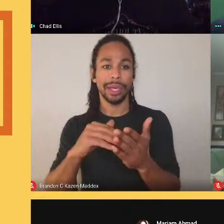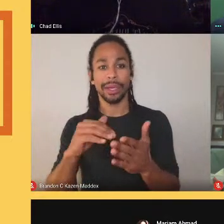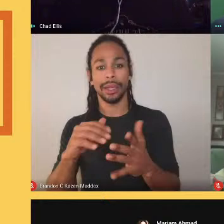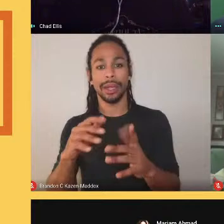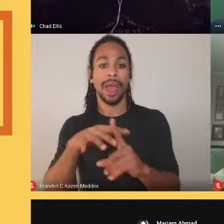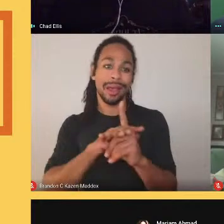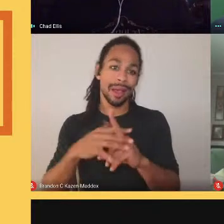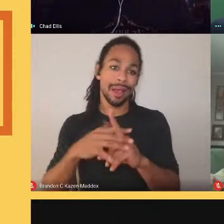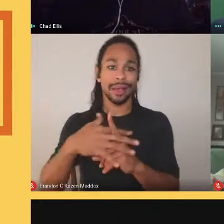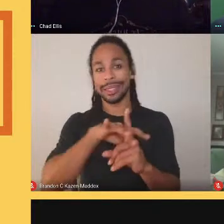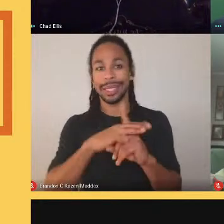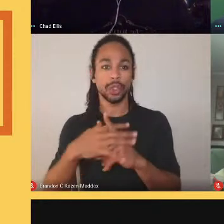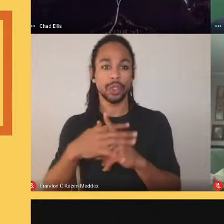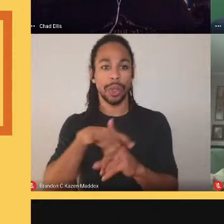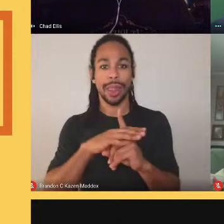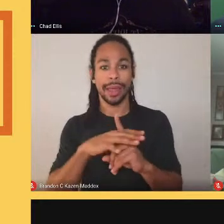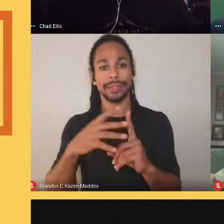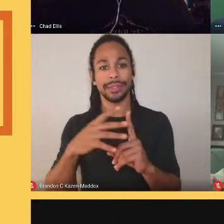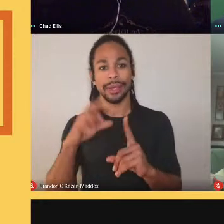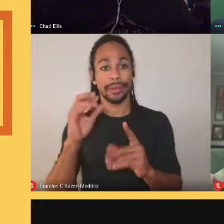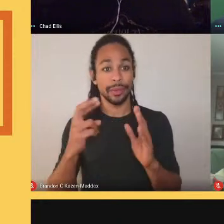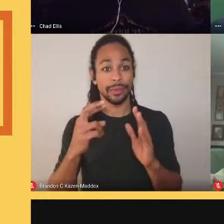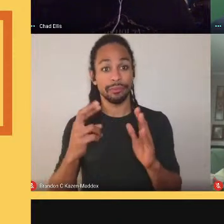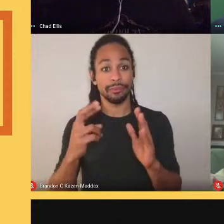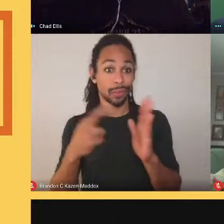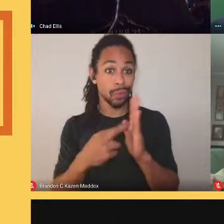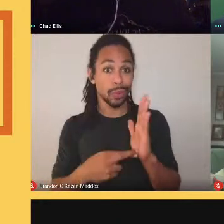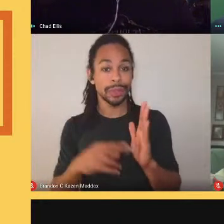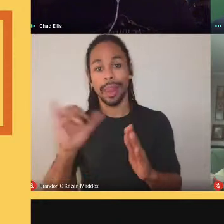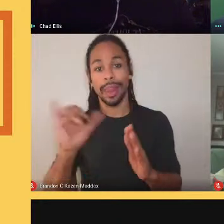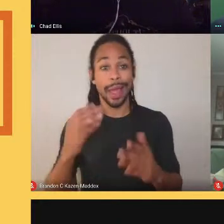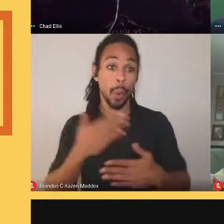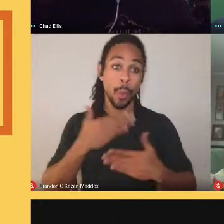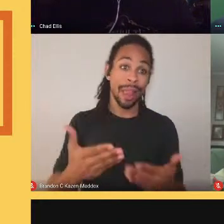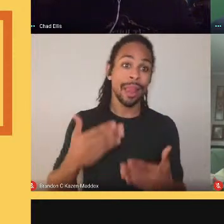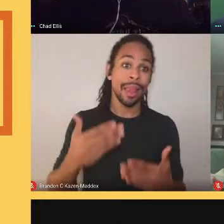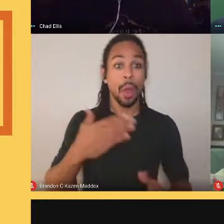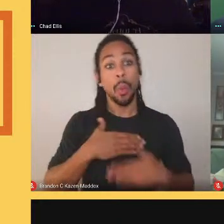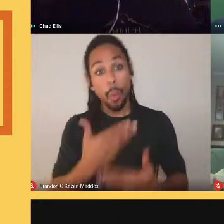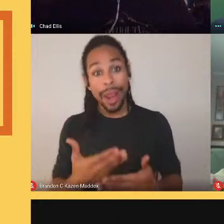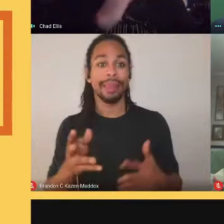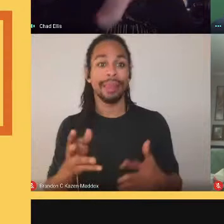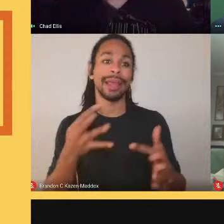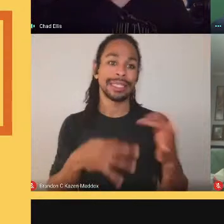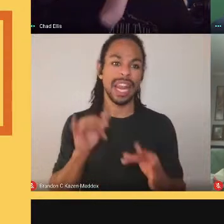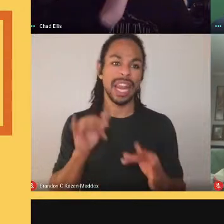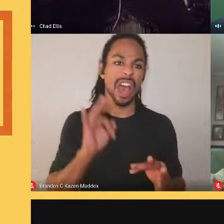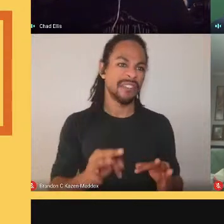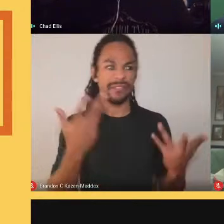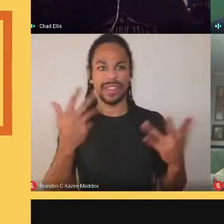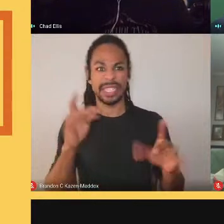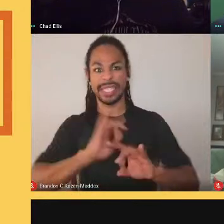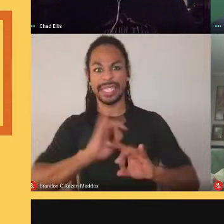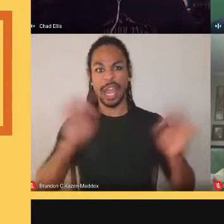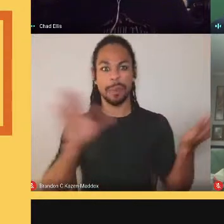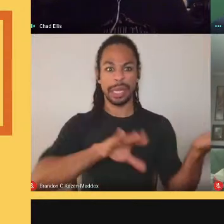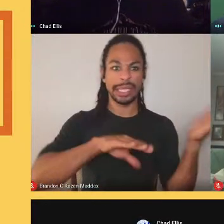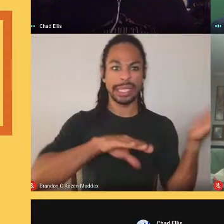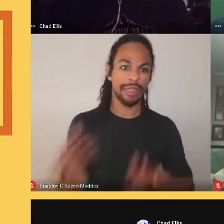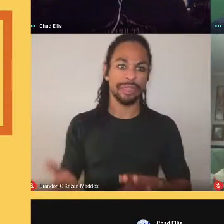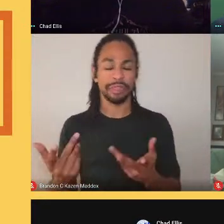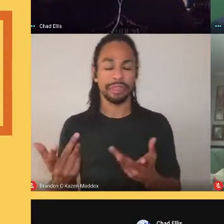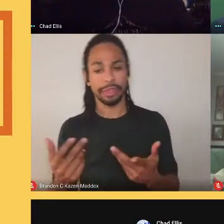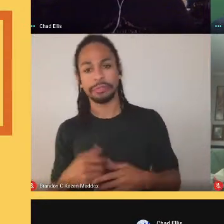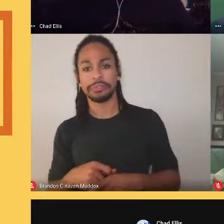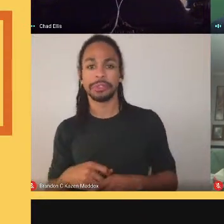keep doing this. That's so cool. And that's something that I give credit to. I give credit